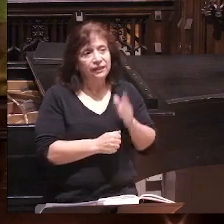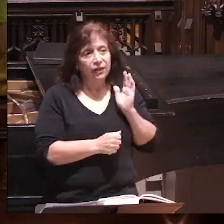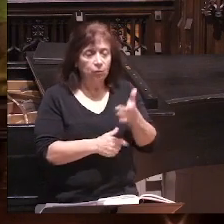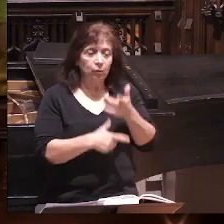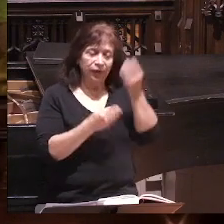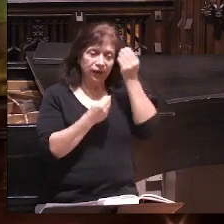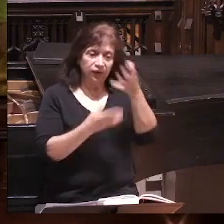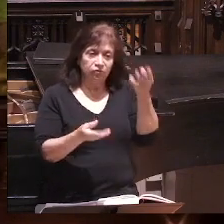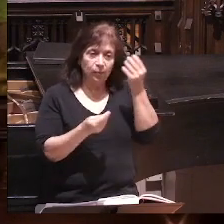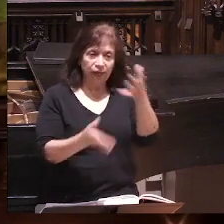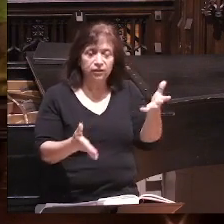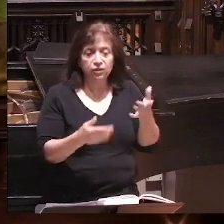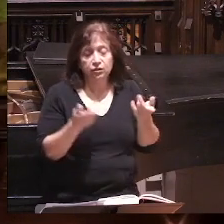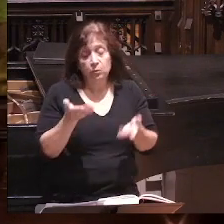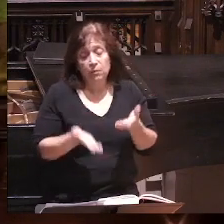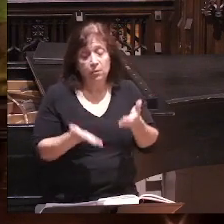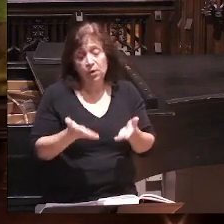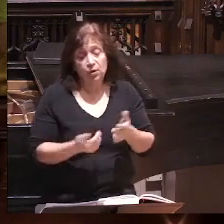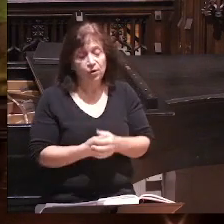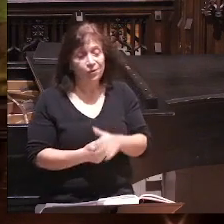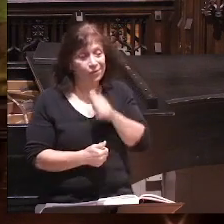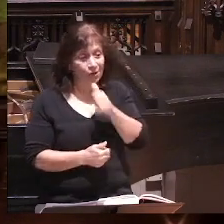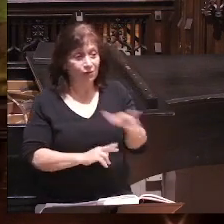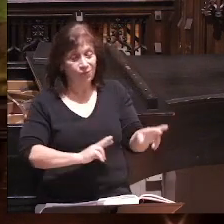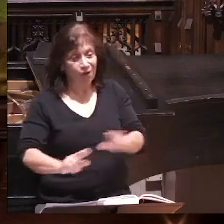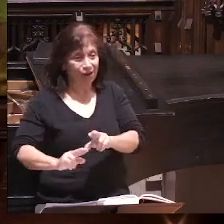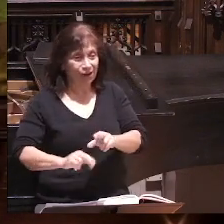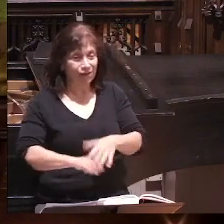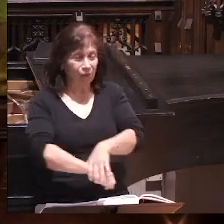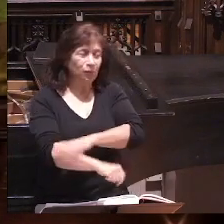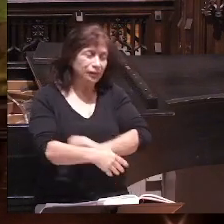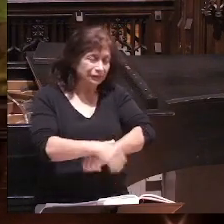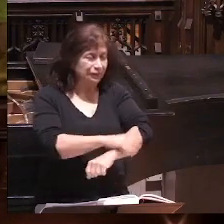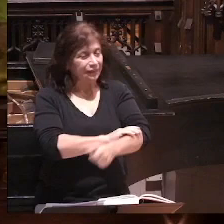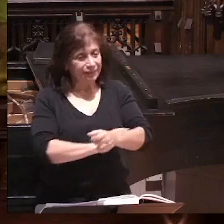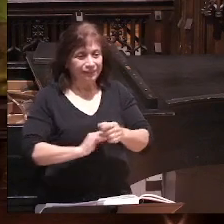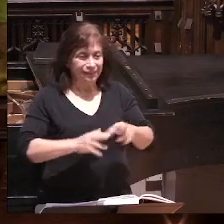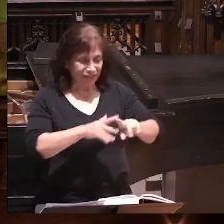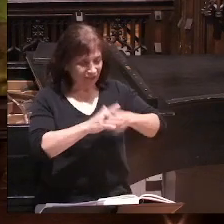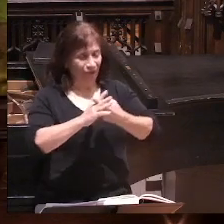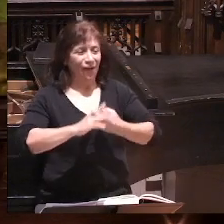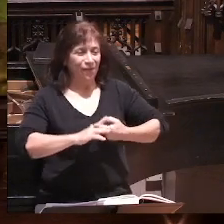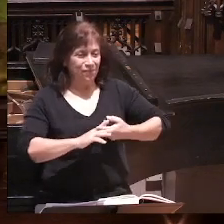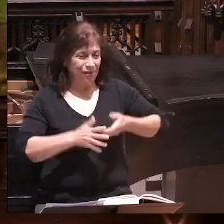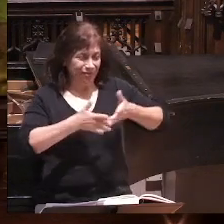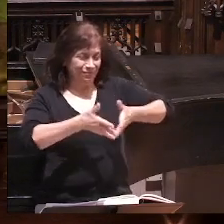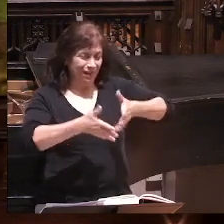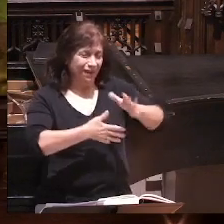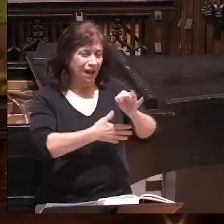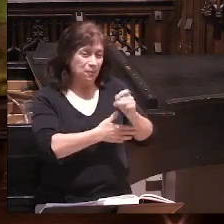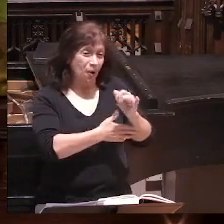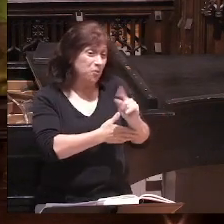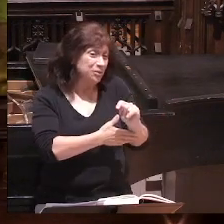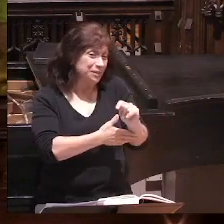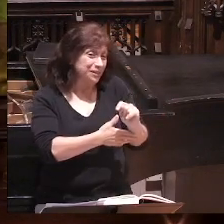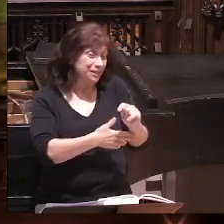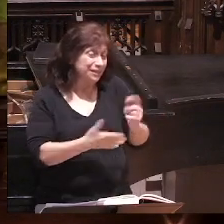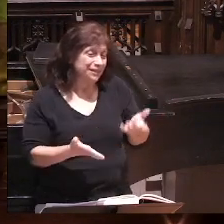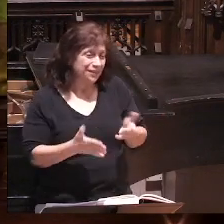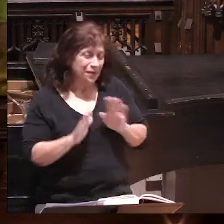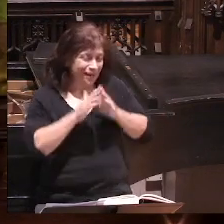be informational, so maybe you're not ready to dive headfirst into compost.